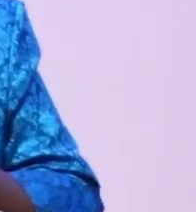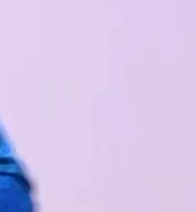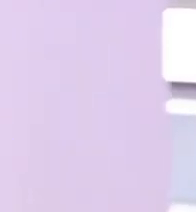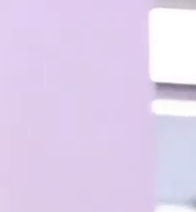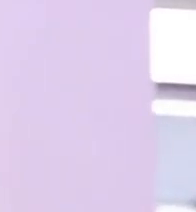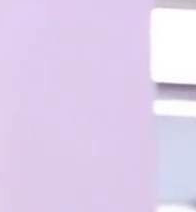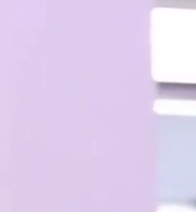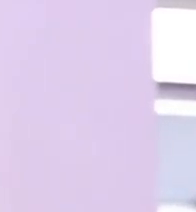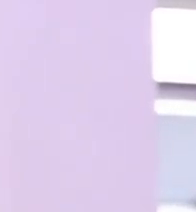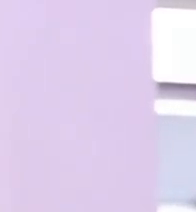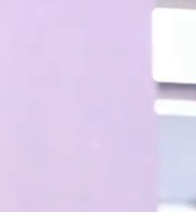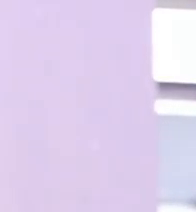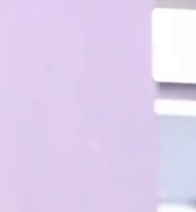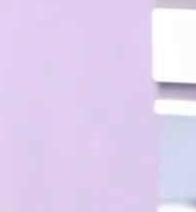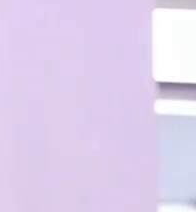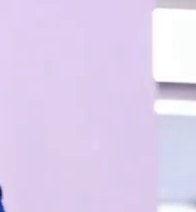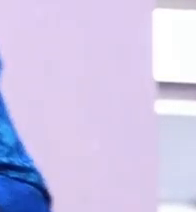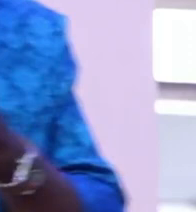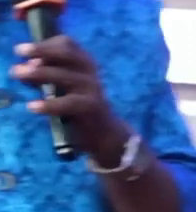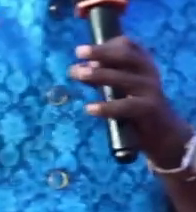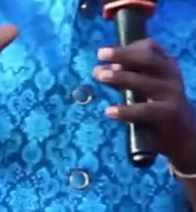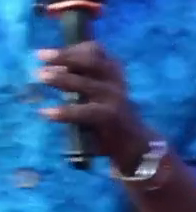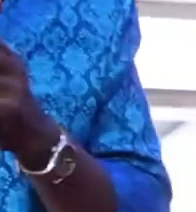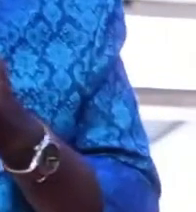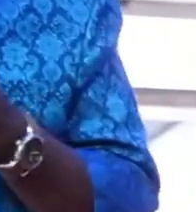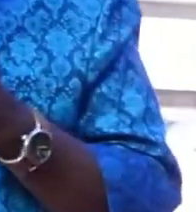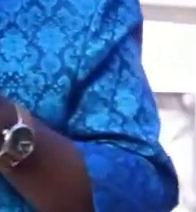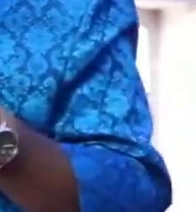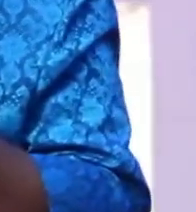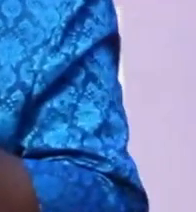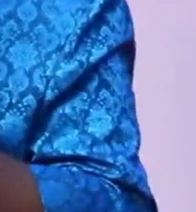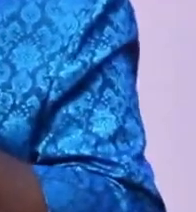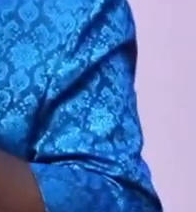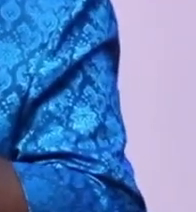wealth. And as I testify of that, brethren,